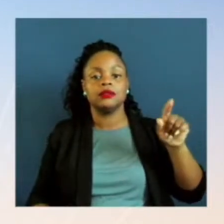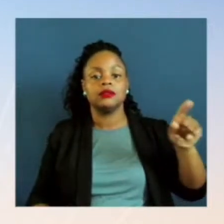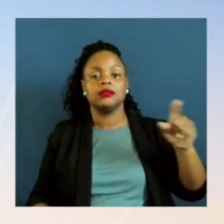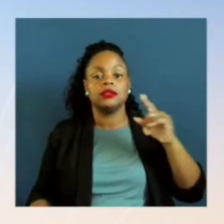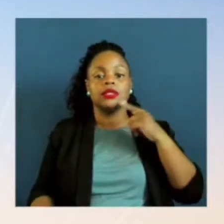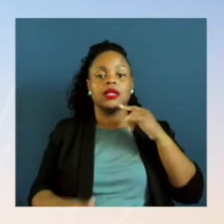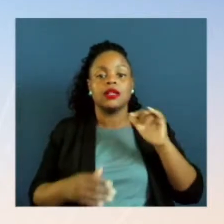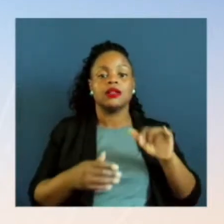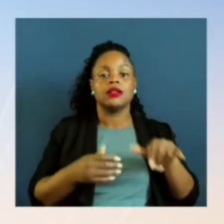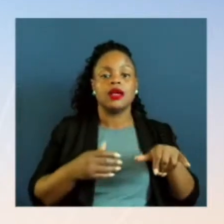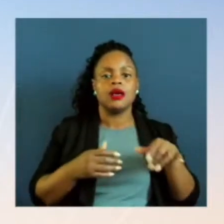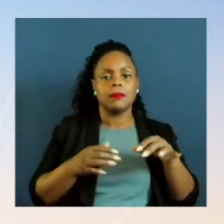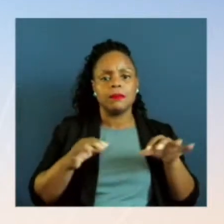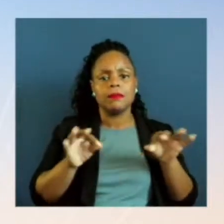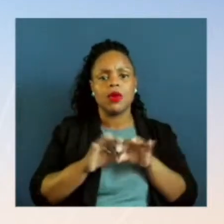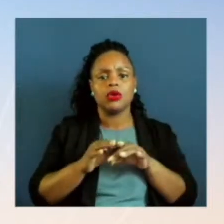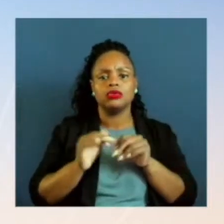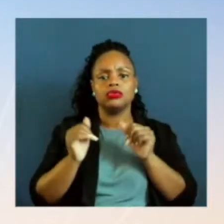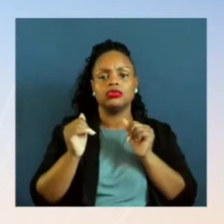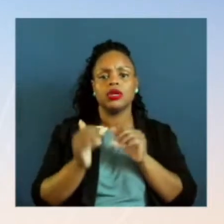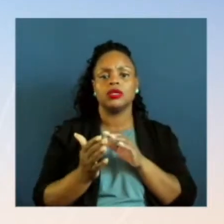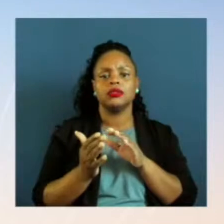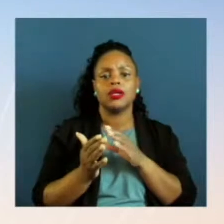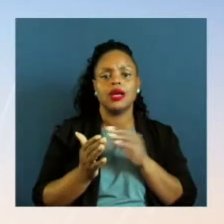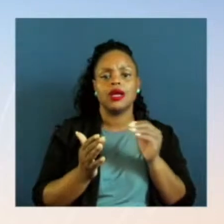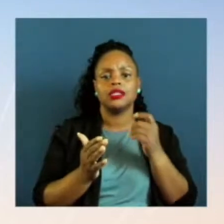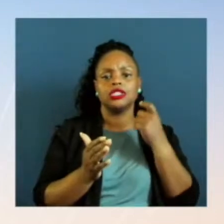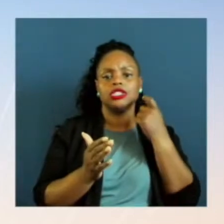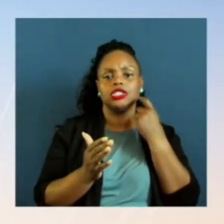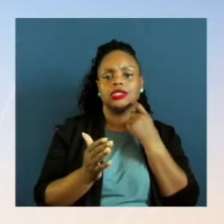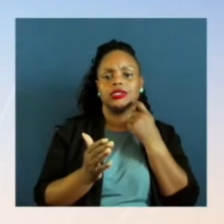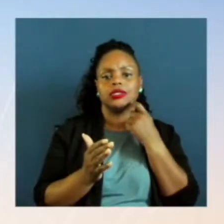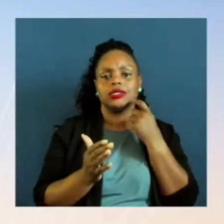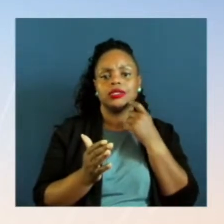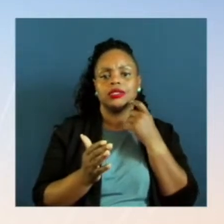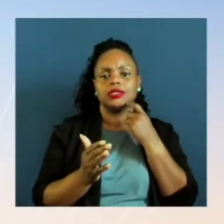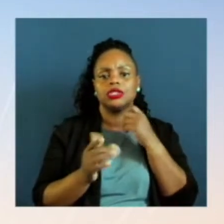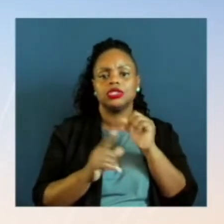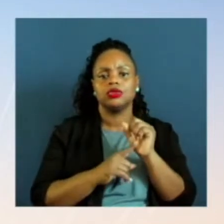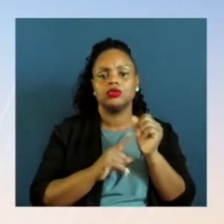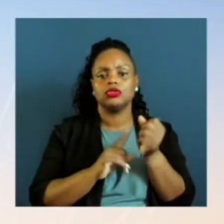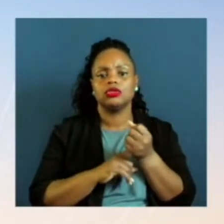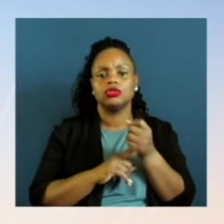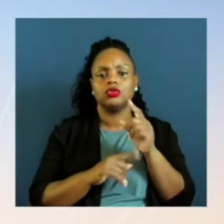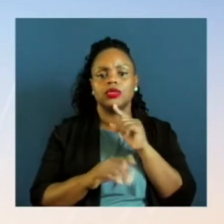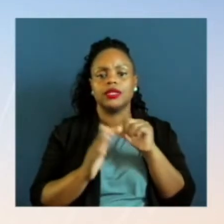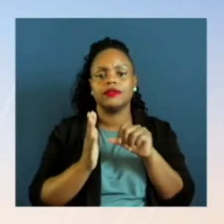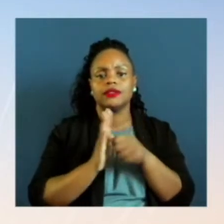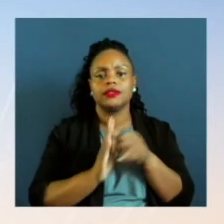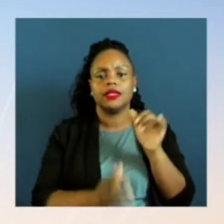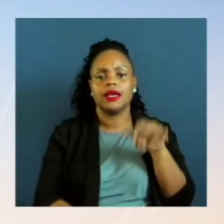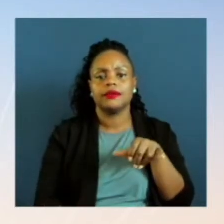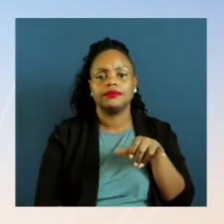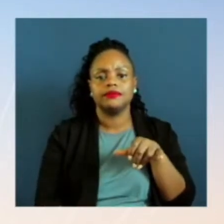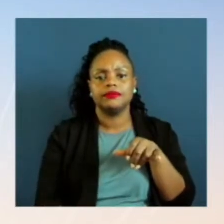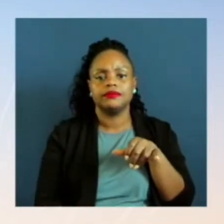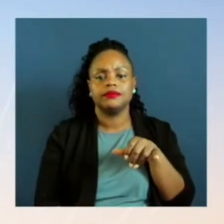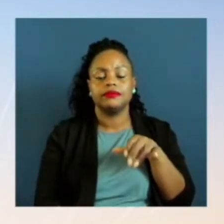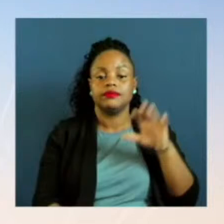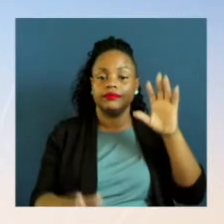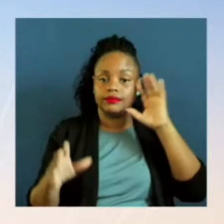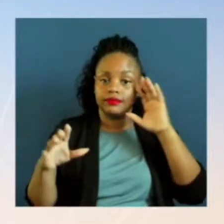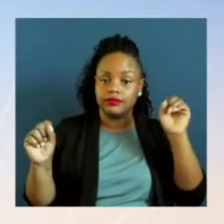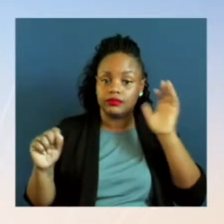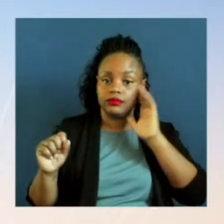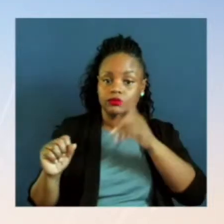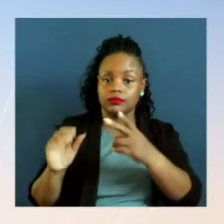events reiterate that. And on the Build Back Better, would the president sign a version of that passed by the House and Senate that